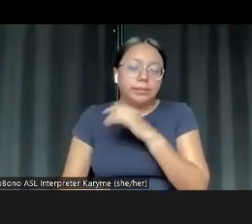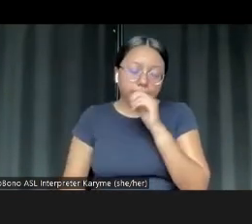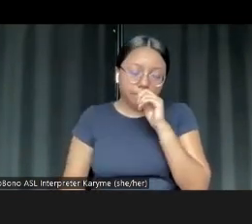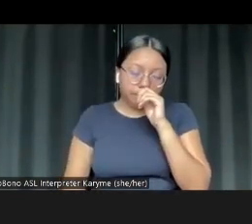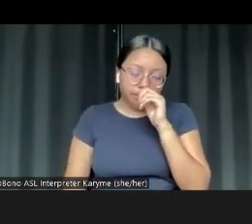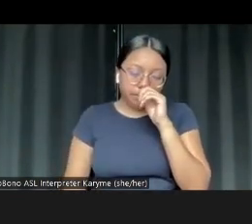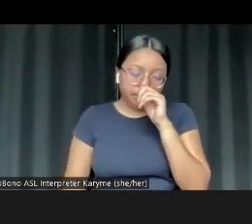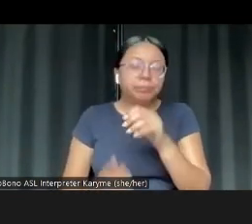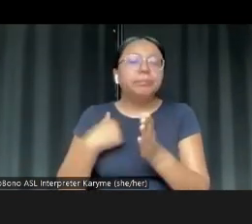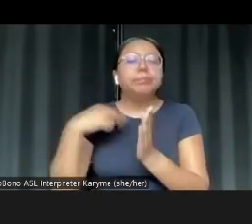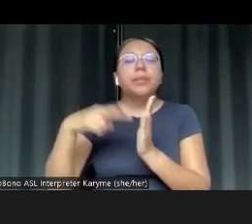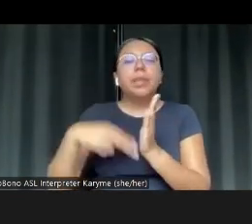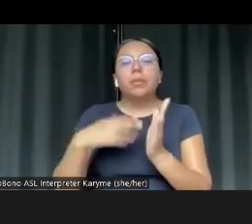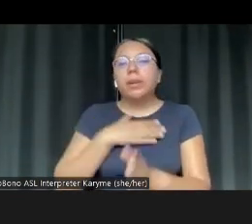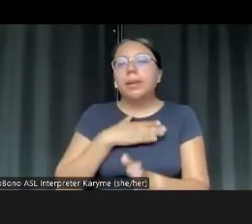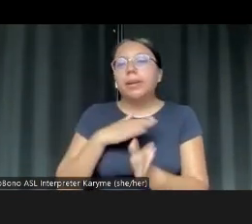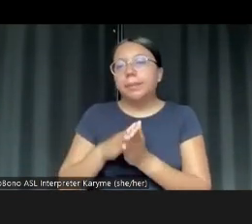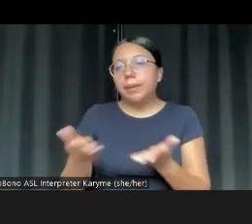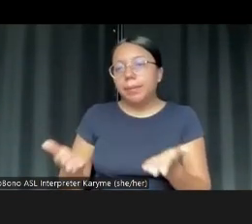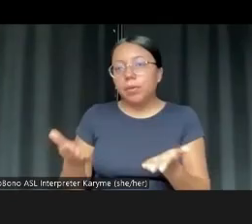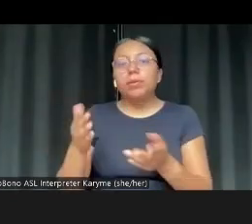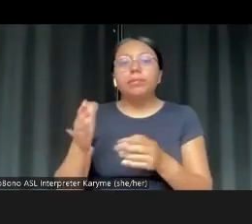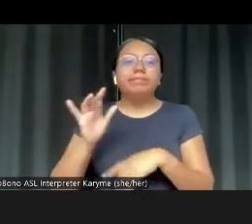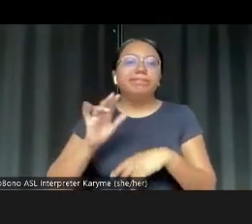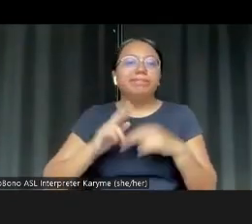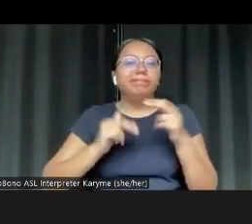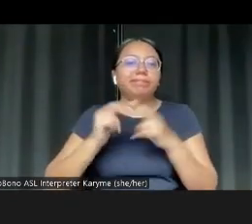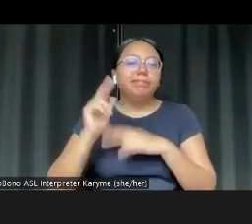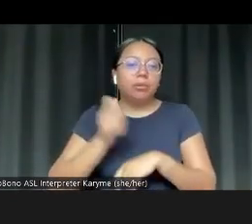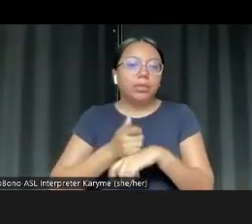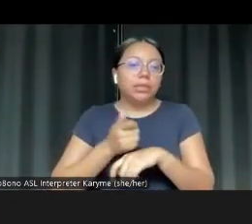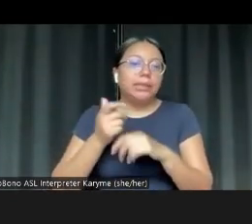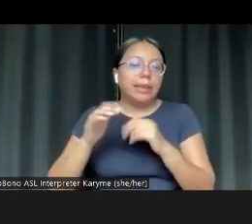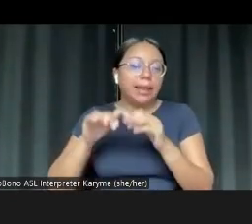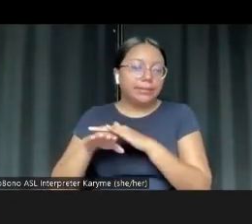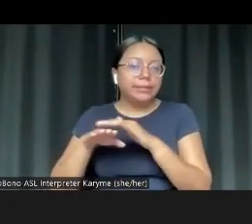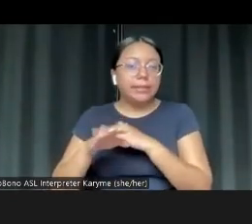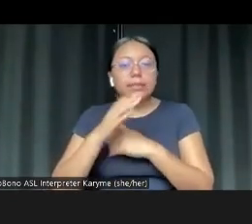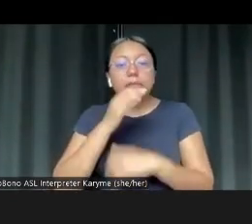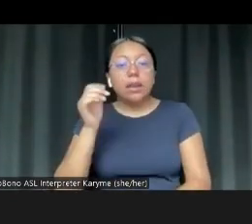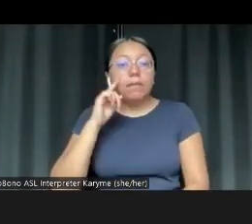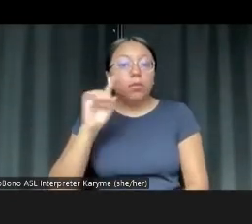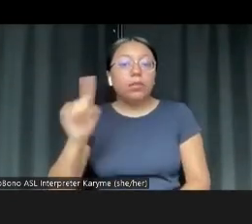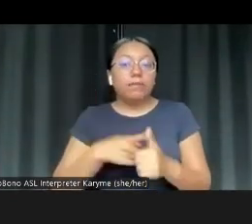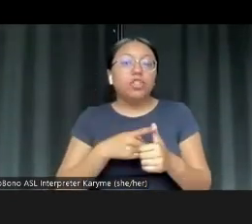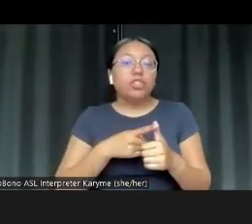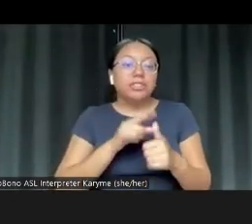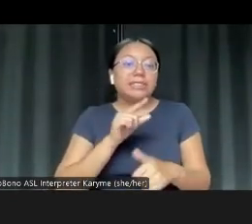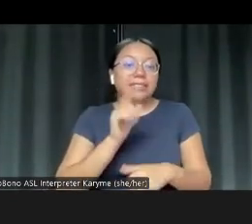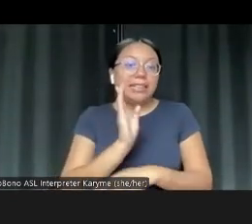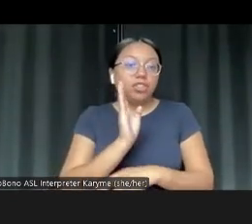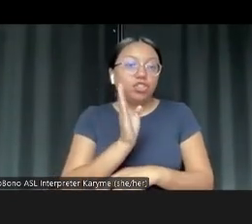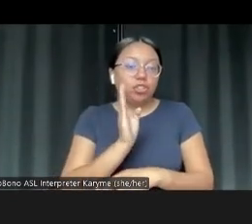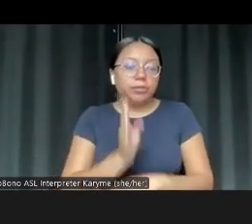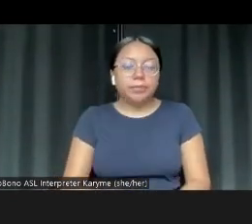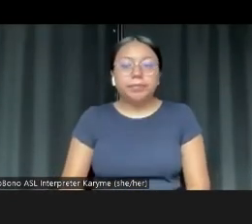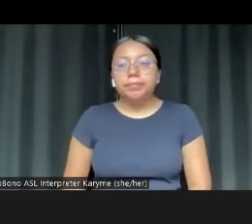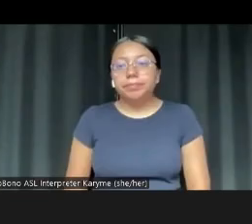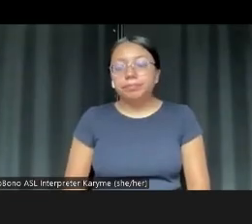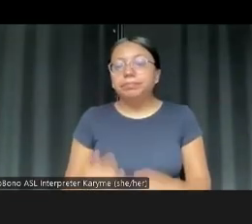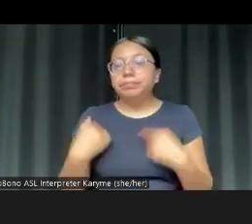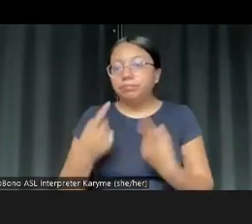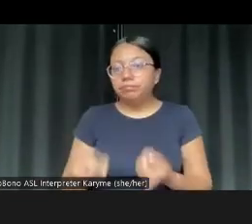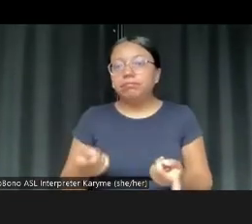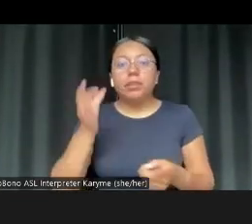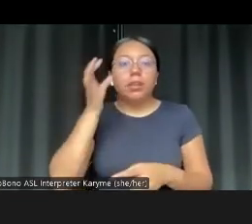Building Access, and also discussed it in the first lecture in the series, that these concepts have actually been central to debates